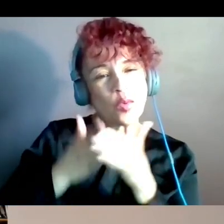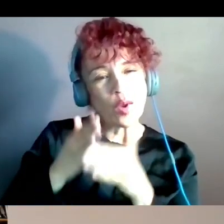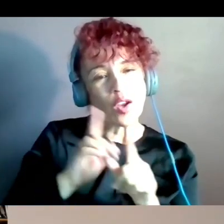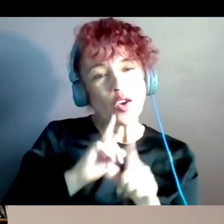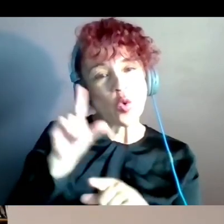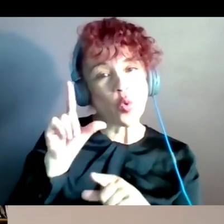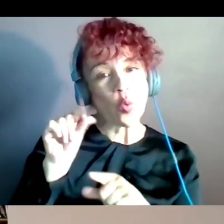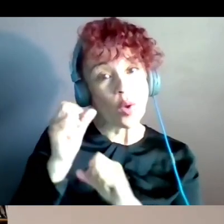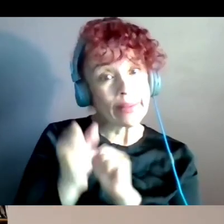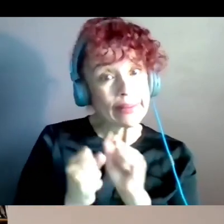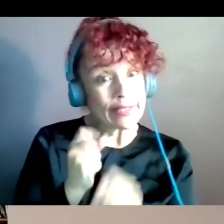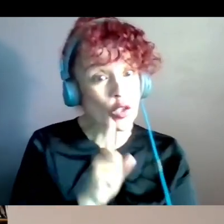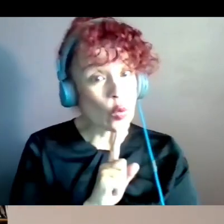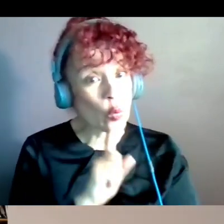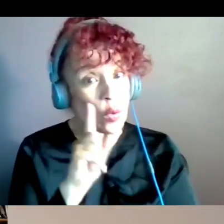20 years.